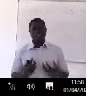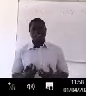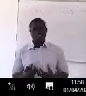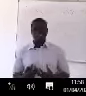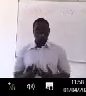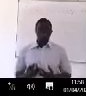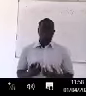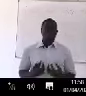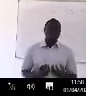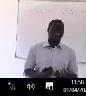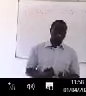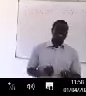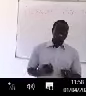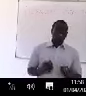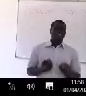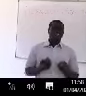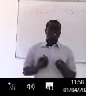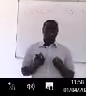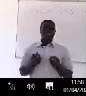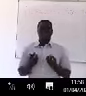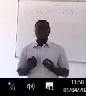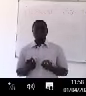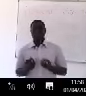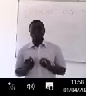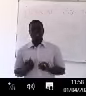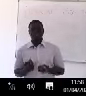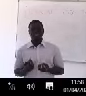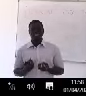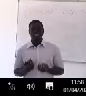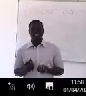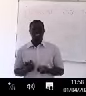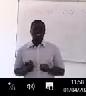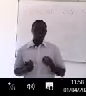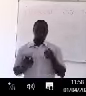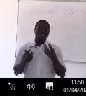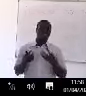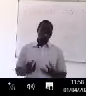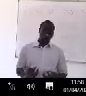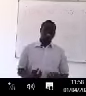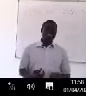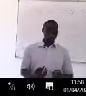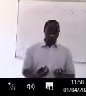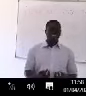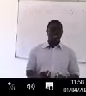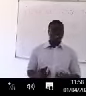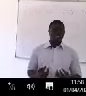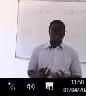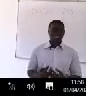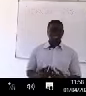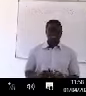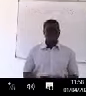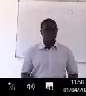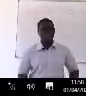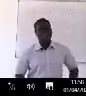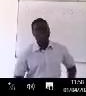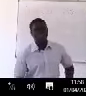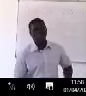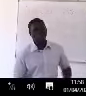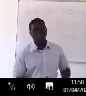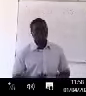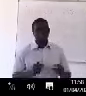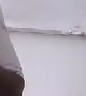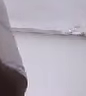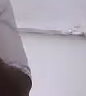and the anal sphincter. Okay, the bladder and the anal sphincter. Whereas the parasympathetic nervous